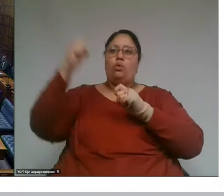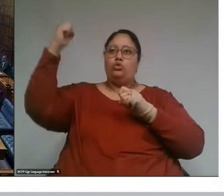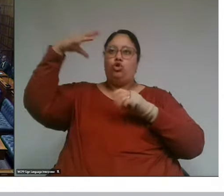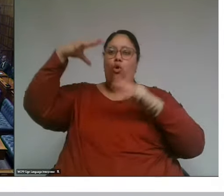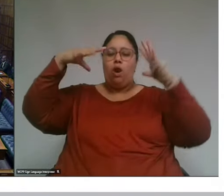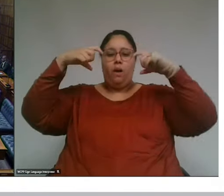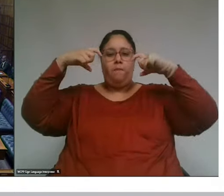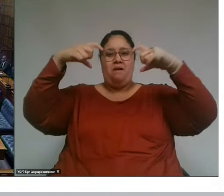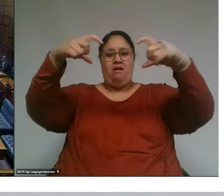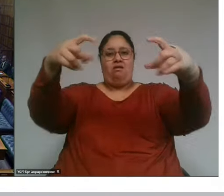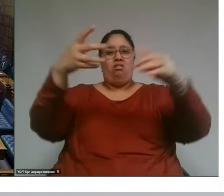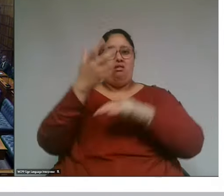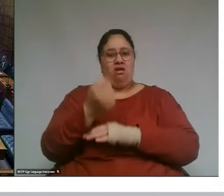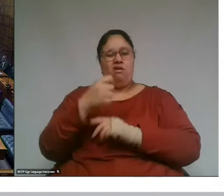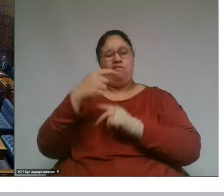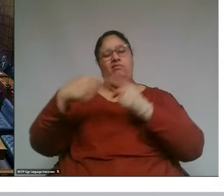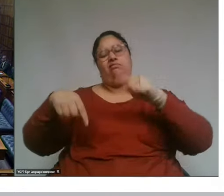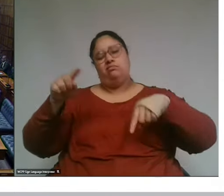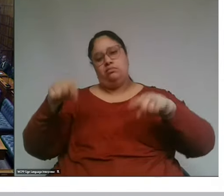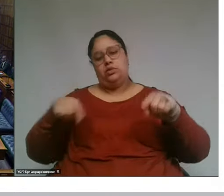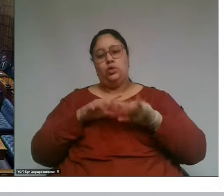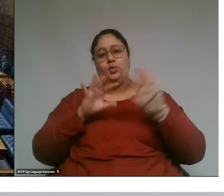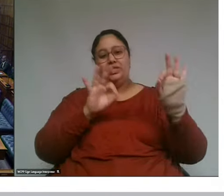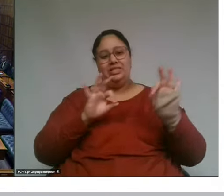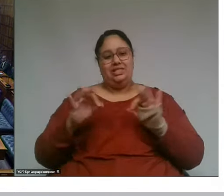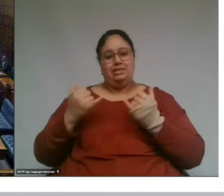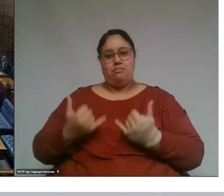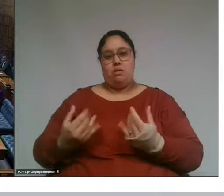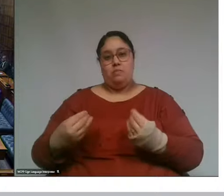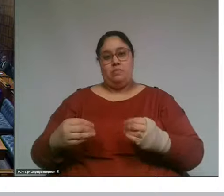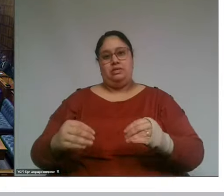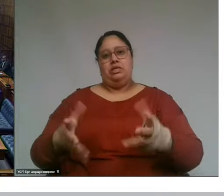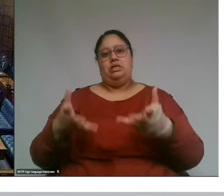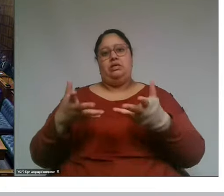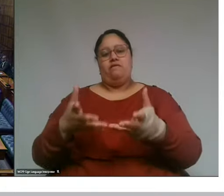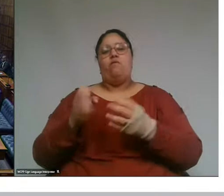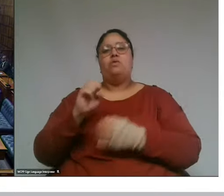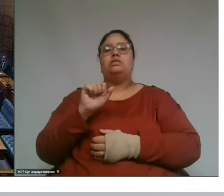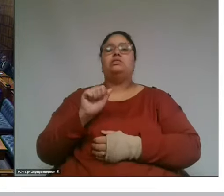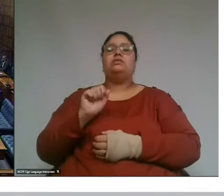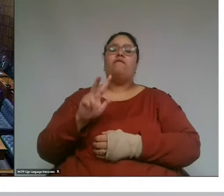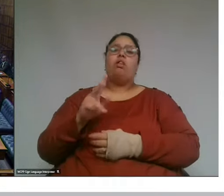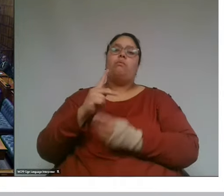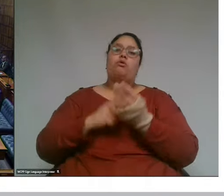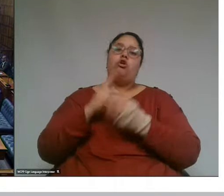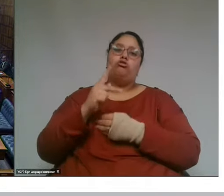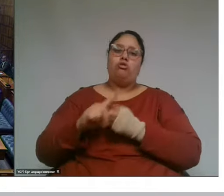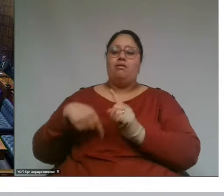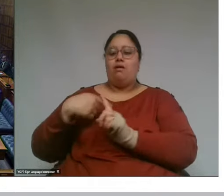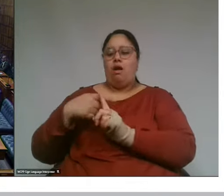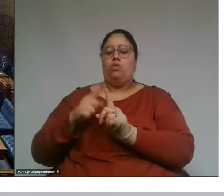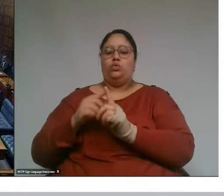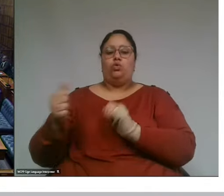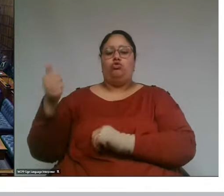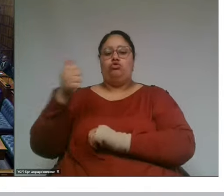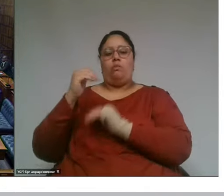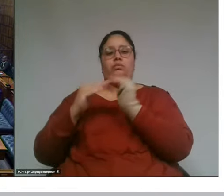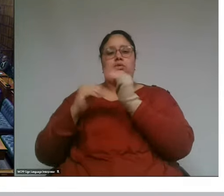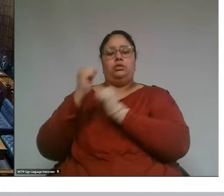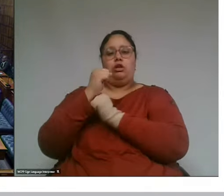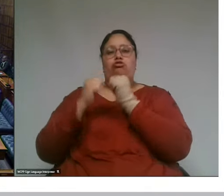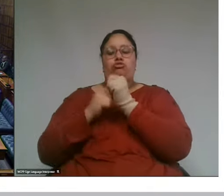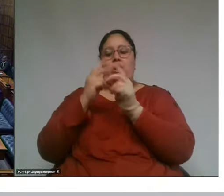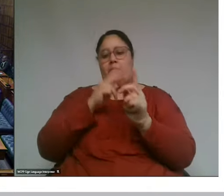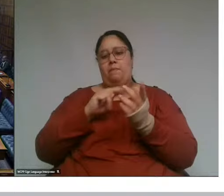panels Etc so that is the status at the moment of our civil uh projects as well as our top structure plan for Zone